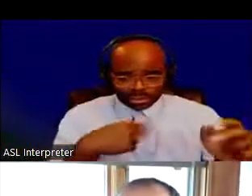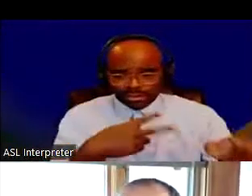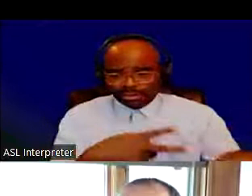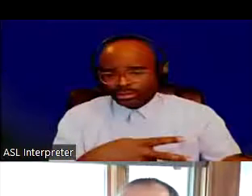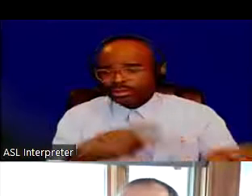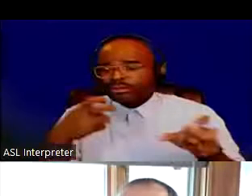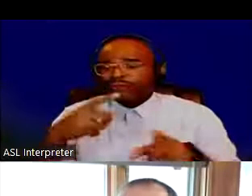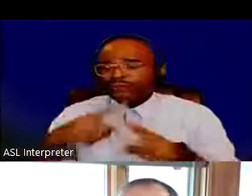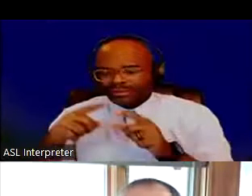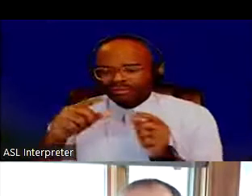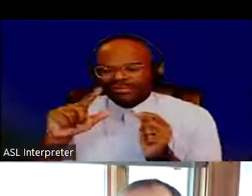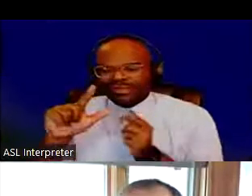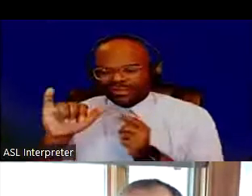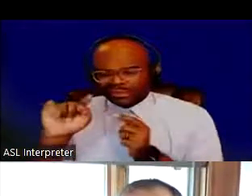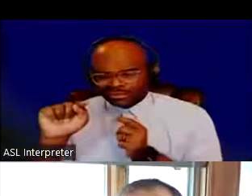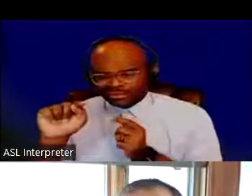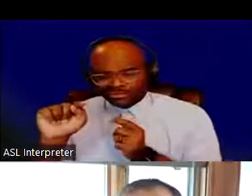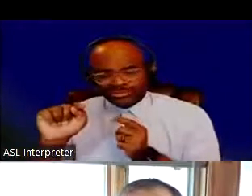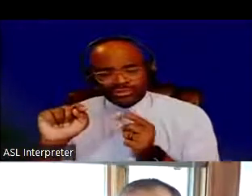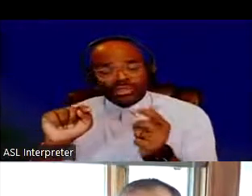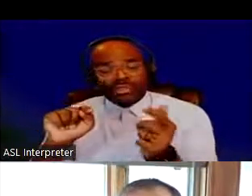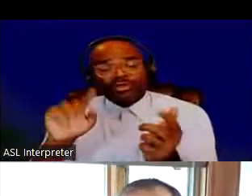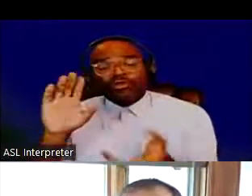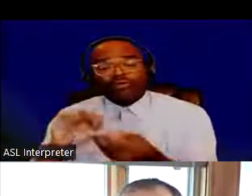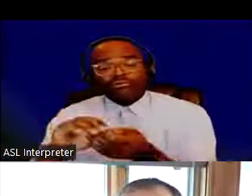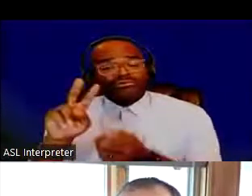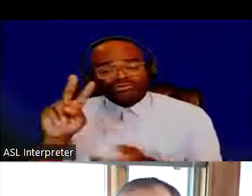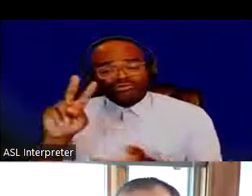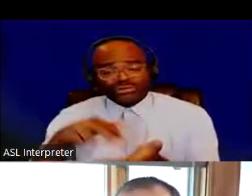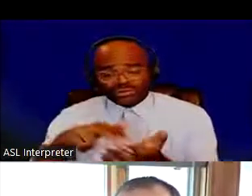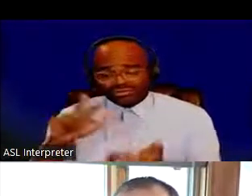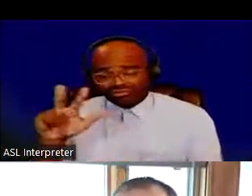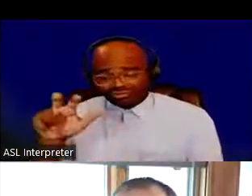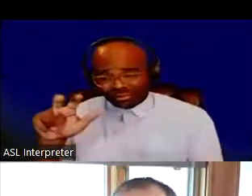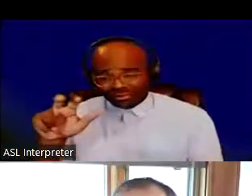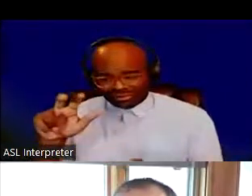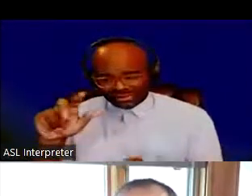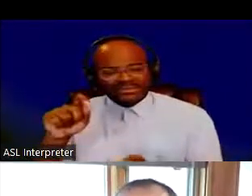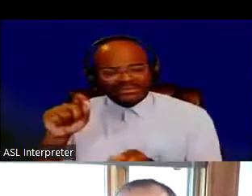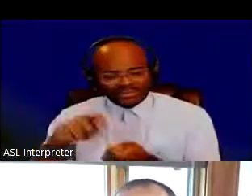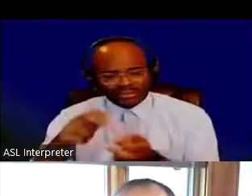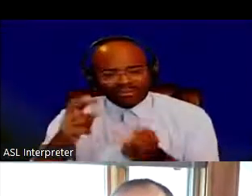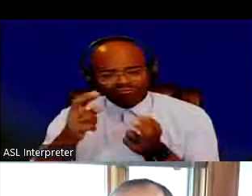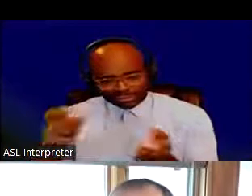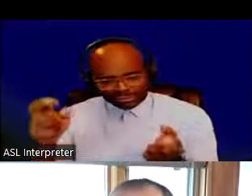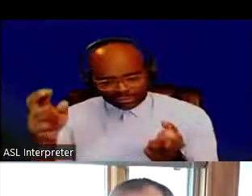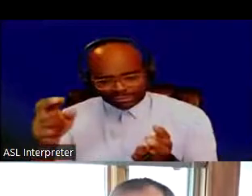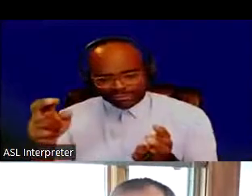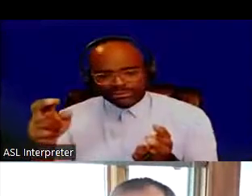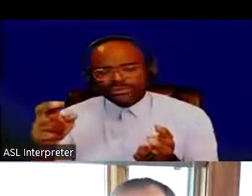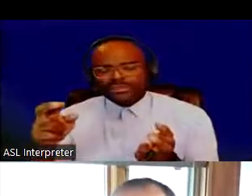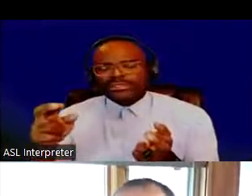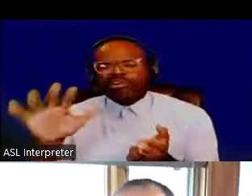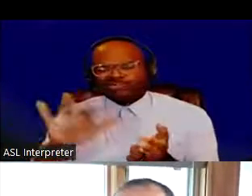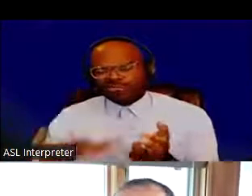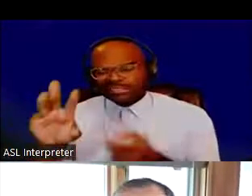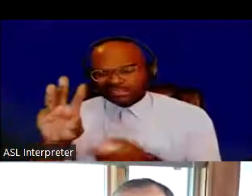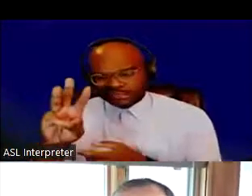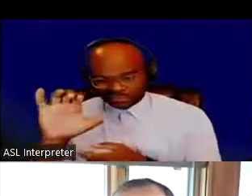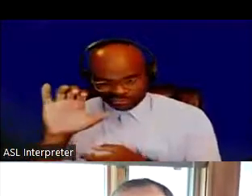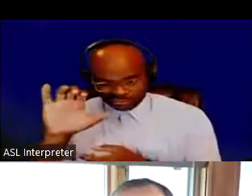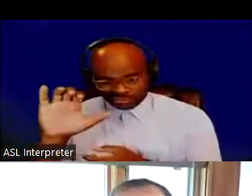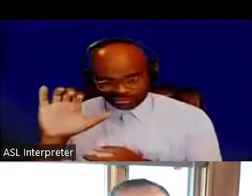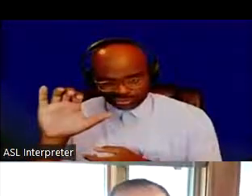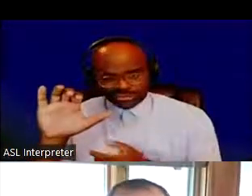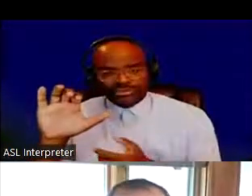literature. Of the 2,300 distinct recommendations, almost 600 of them dealt